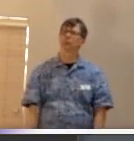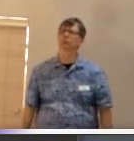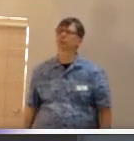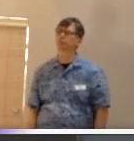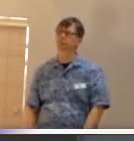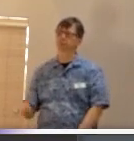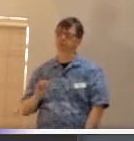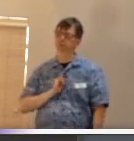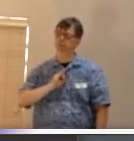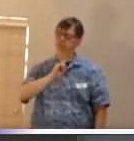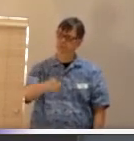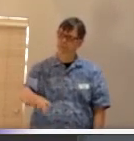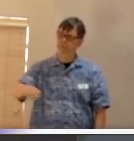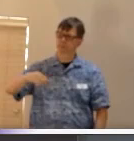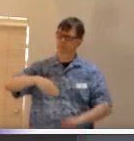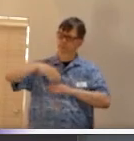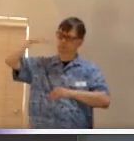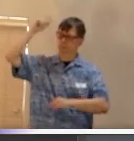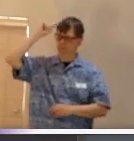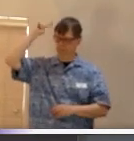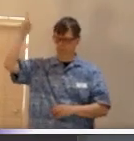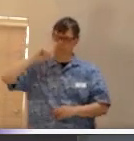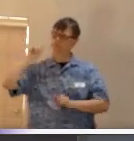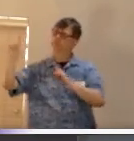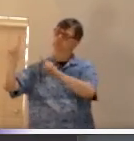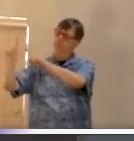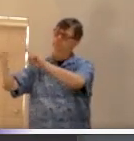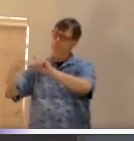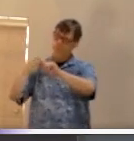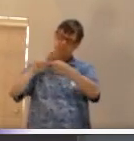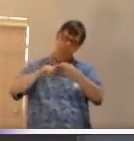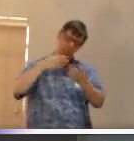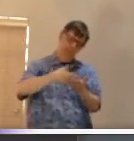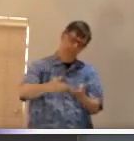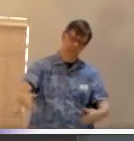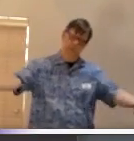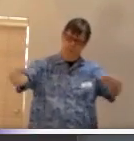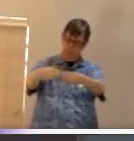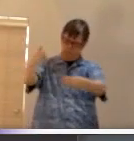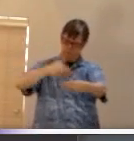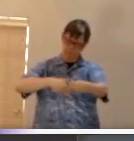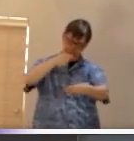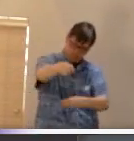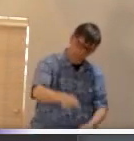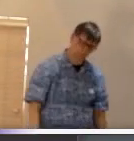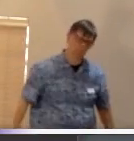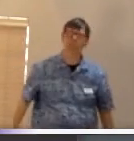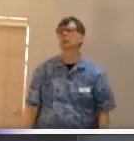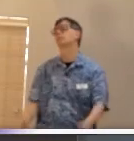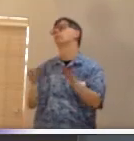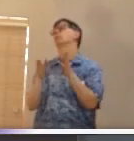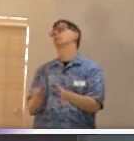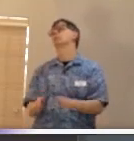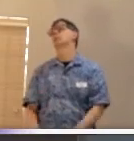most important thing, because it in itself is a vibration, and it changes something within you in the midst or